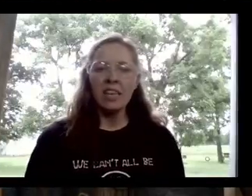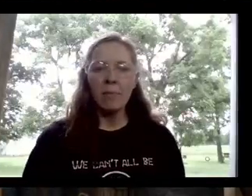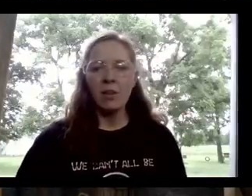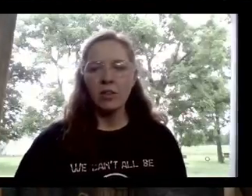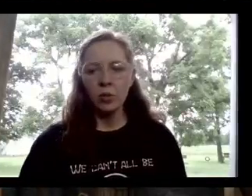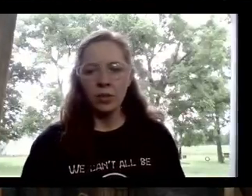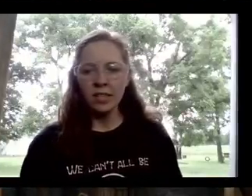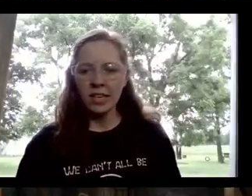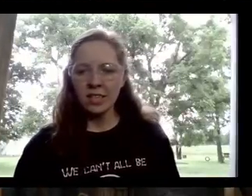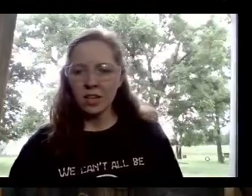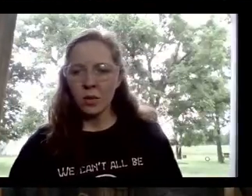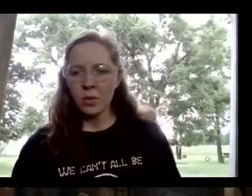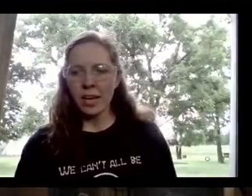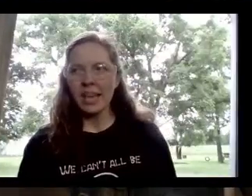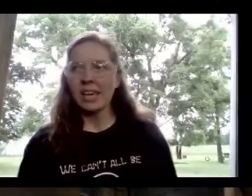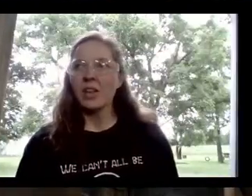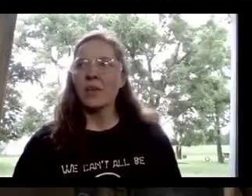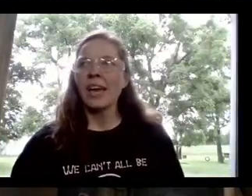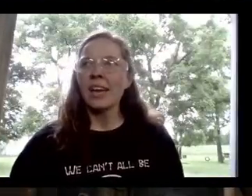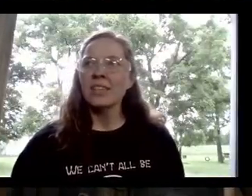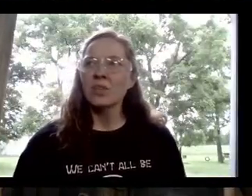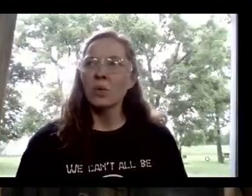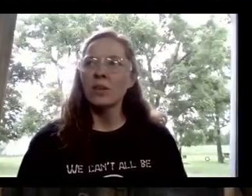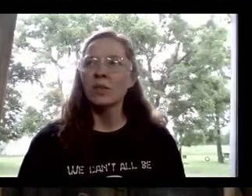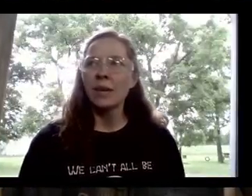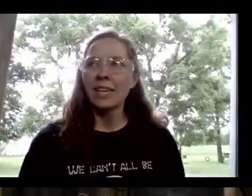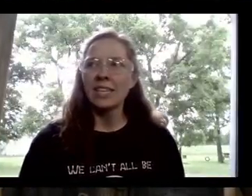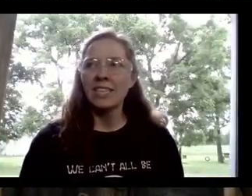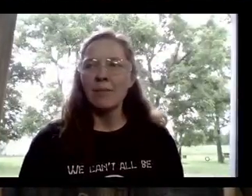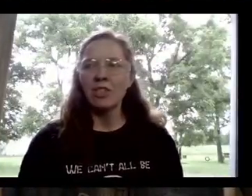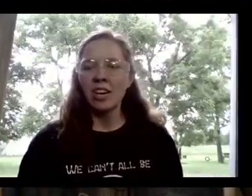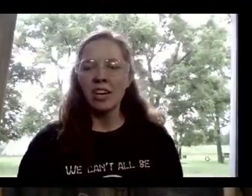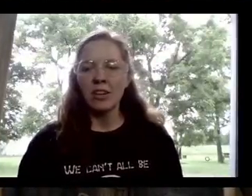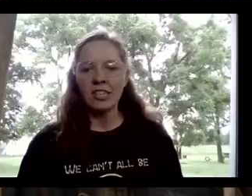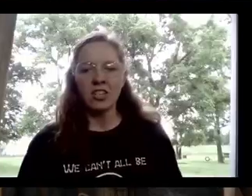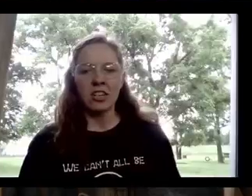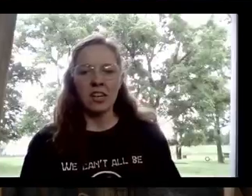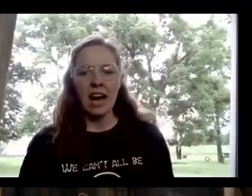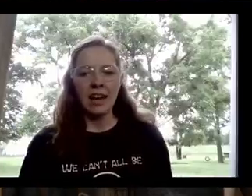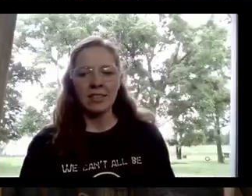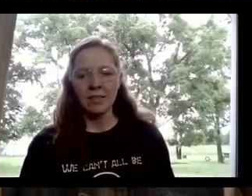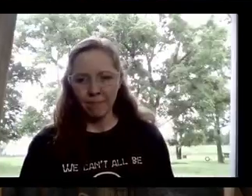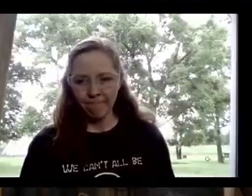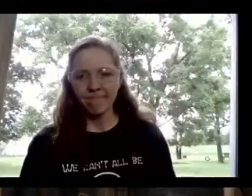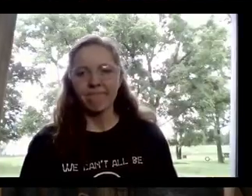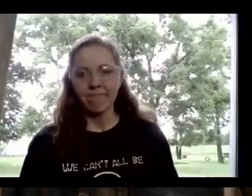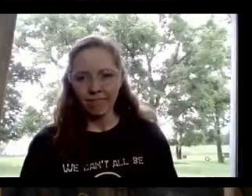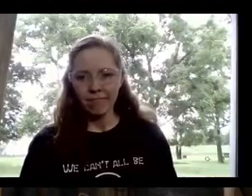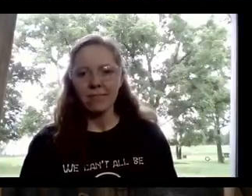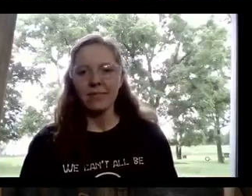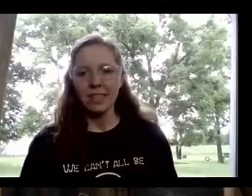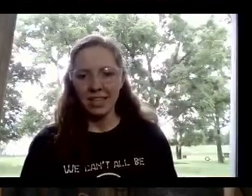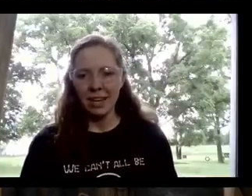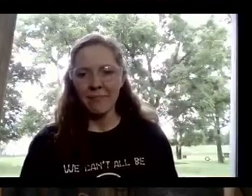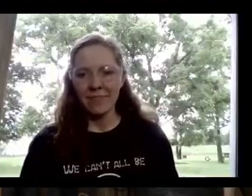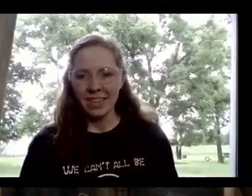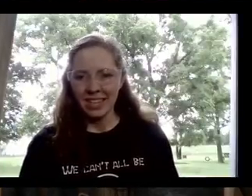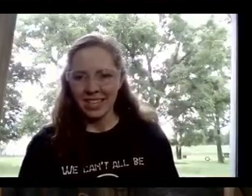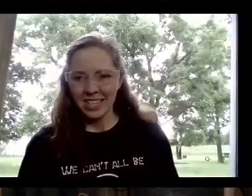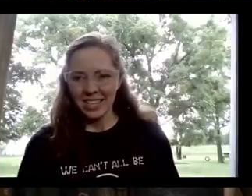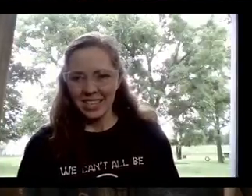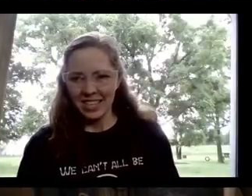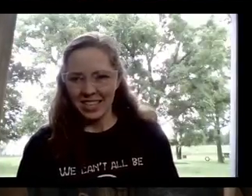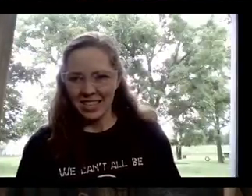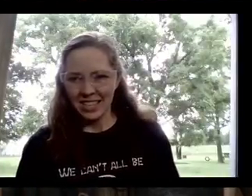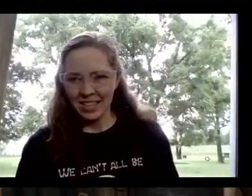the green tape on the tools, it's so Roy can locate his tools when he is demonstrating or teaching a class. Yep. All